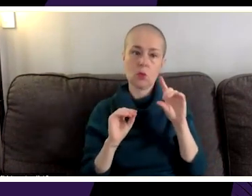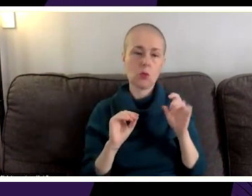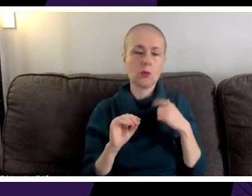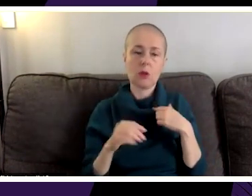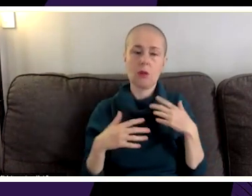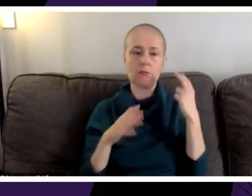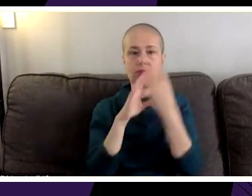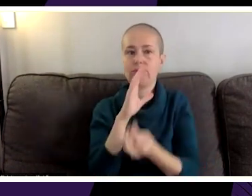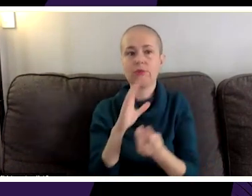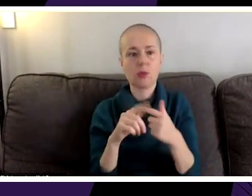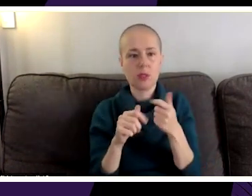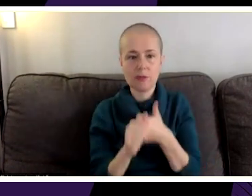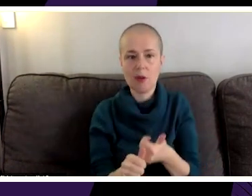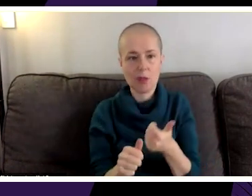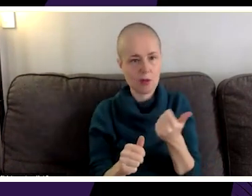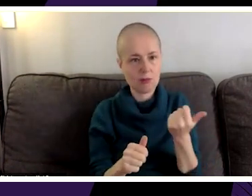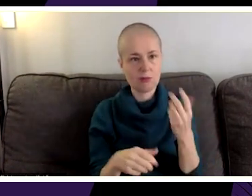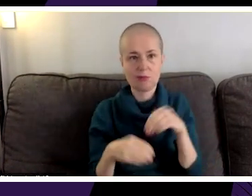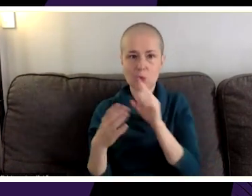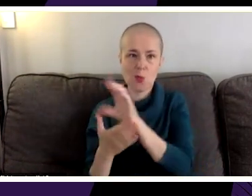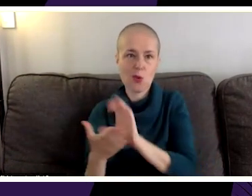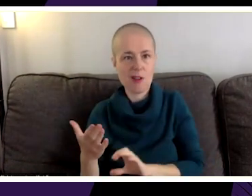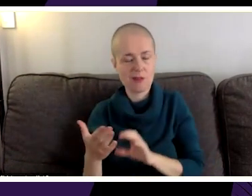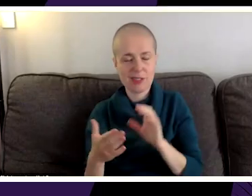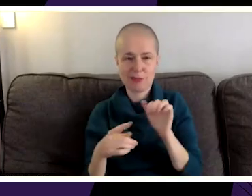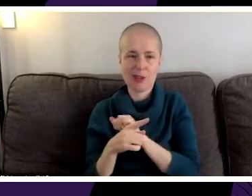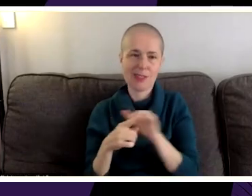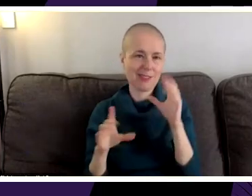this and actually start using it in their choreographic practice. And that was a big